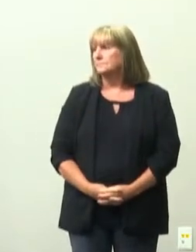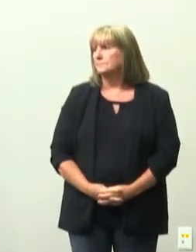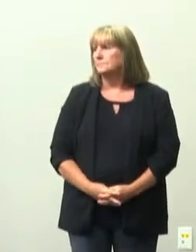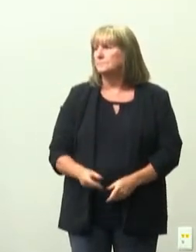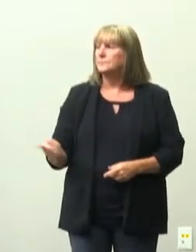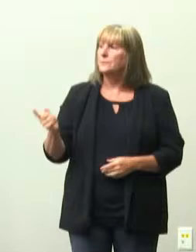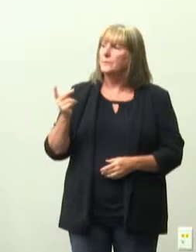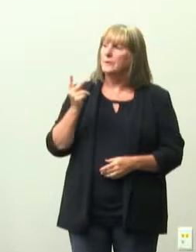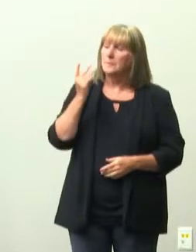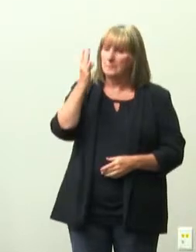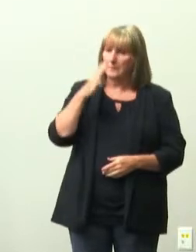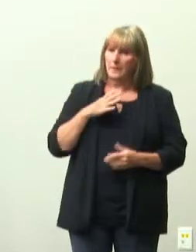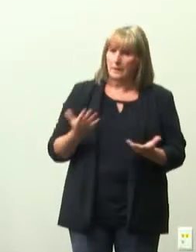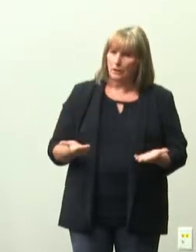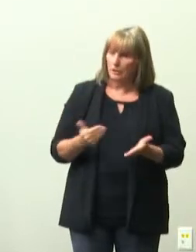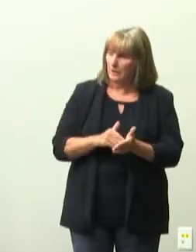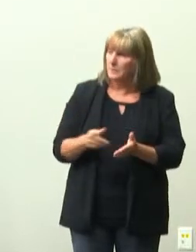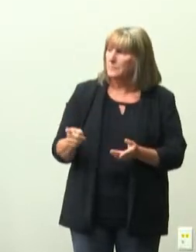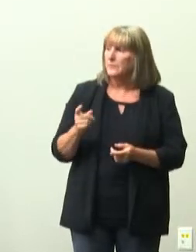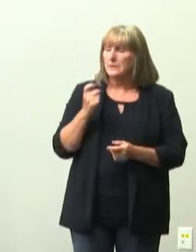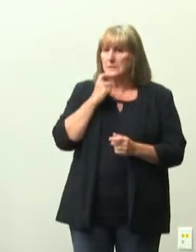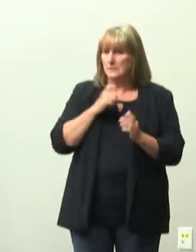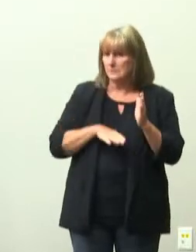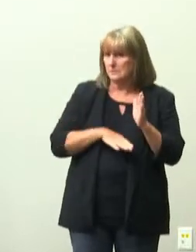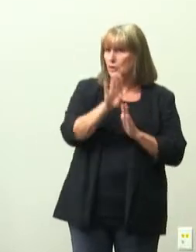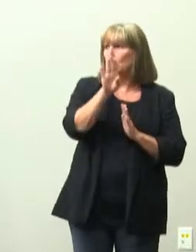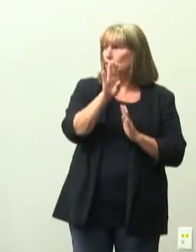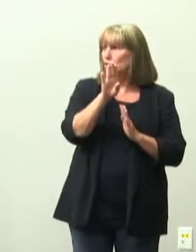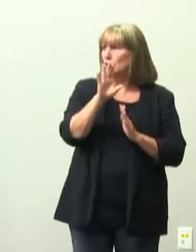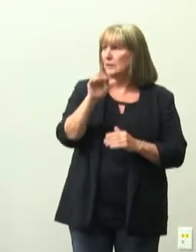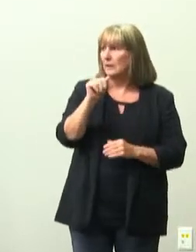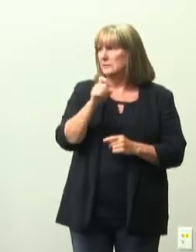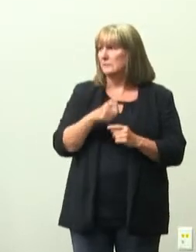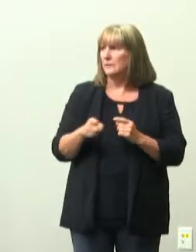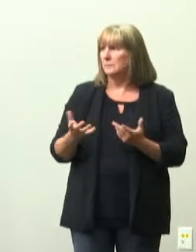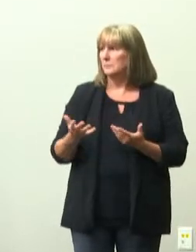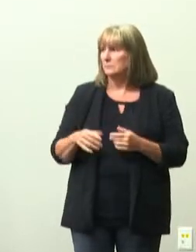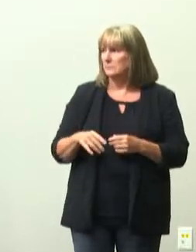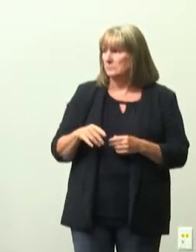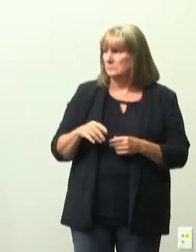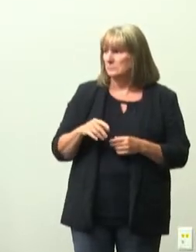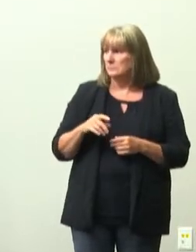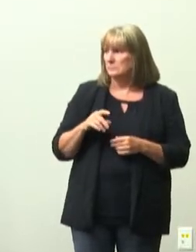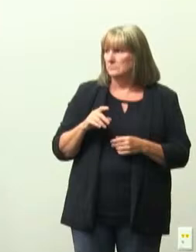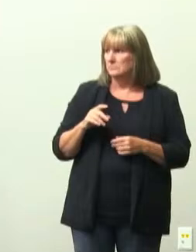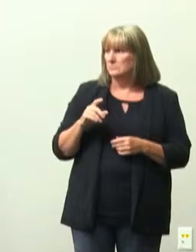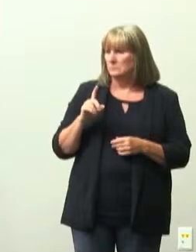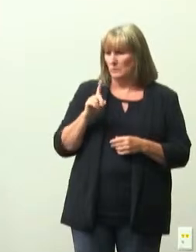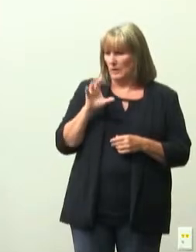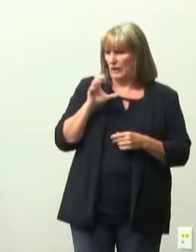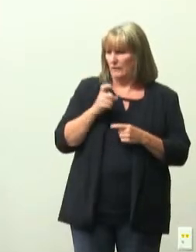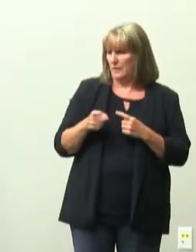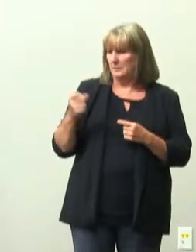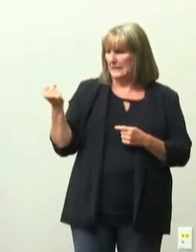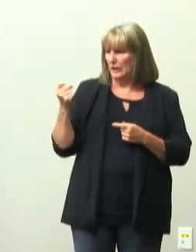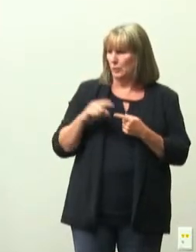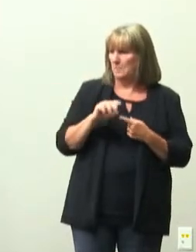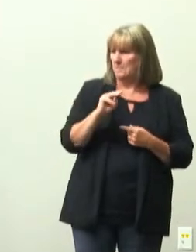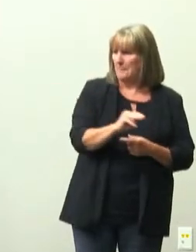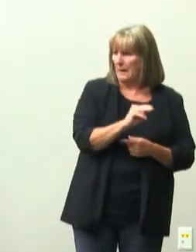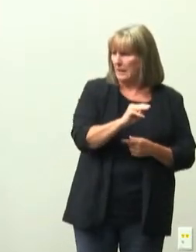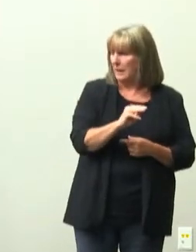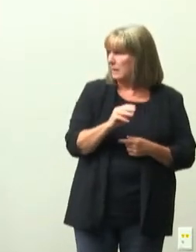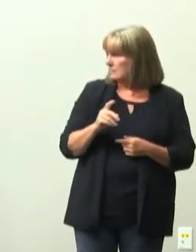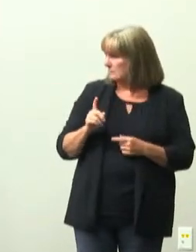We've seen kind of a surge in cases here just recently. Yes. 100 from, Saturday to Monday, I think. Mm-hmm. Do you attribute that